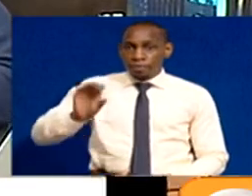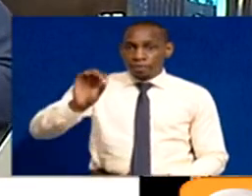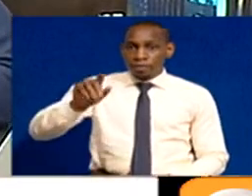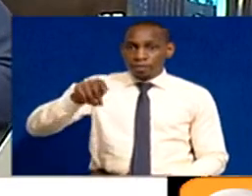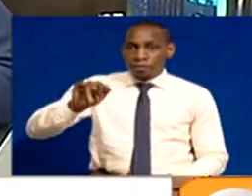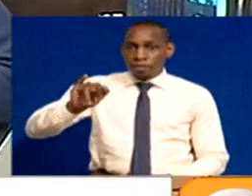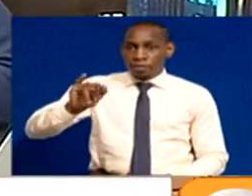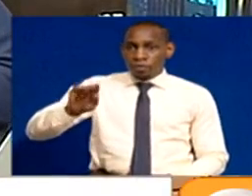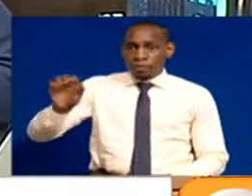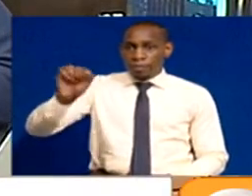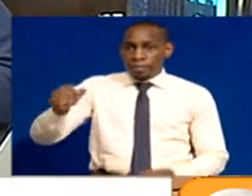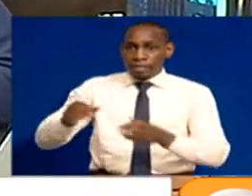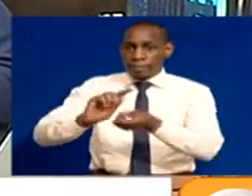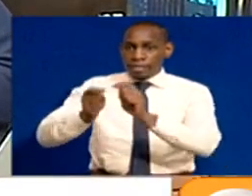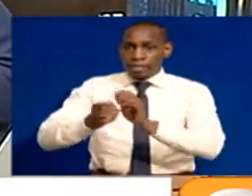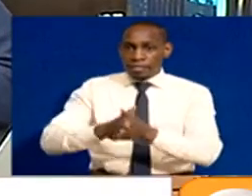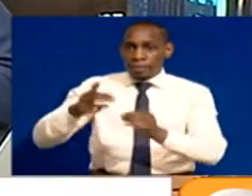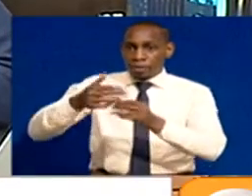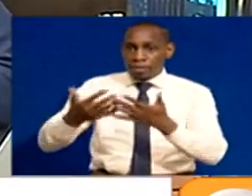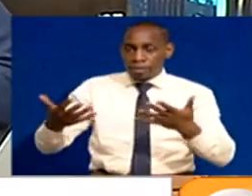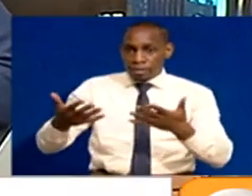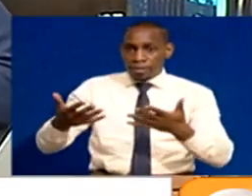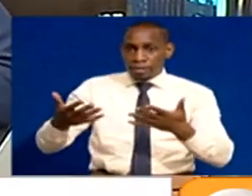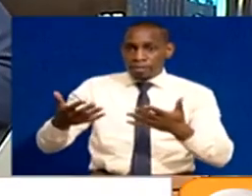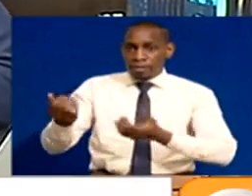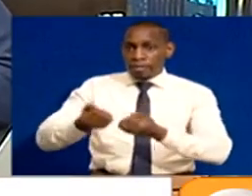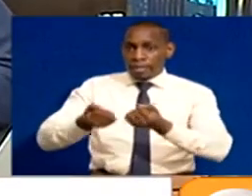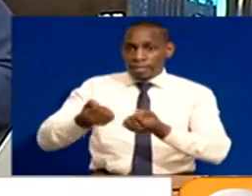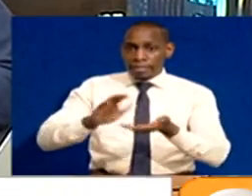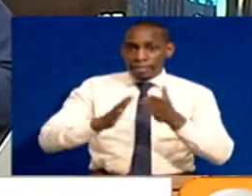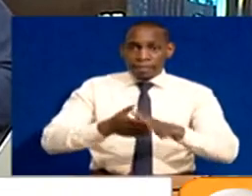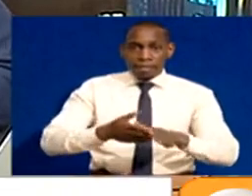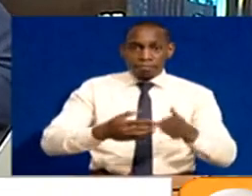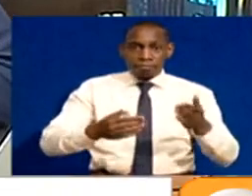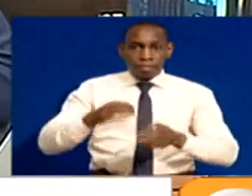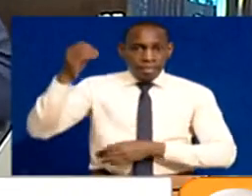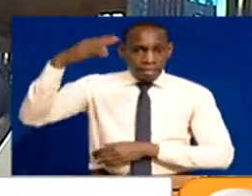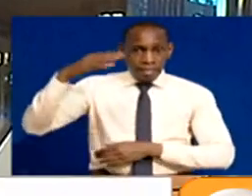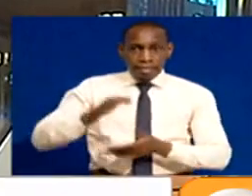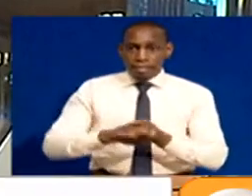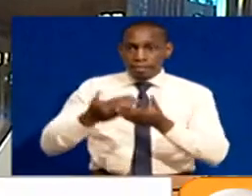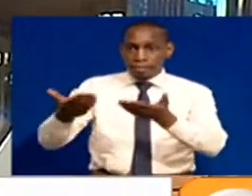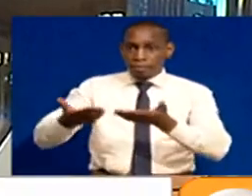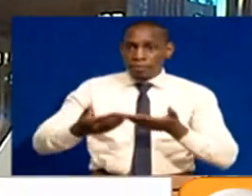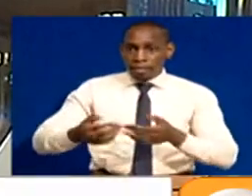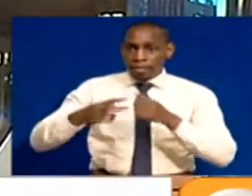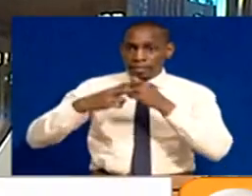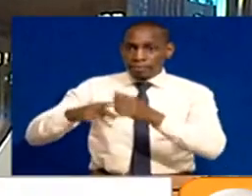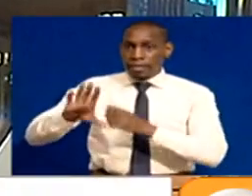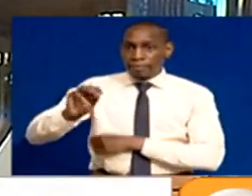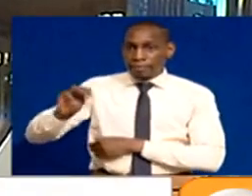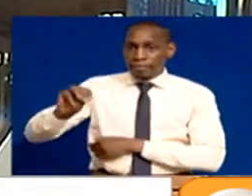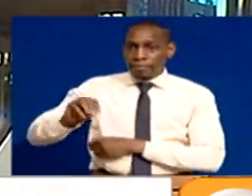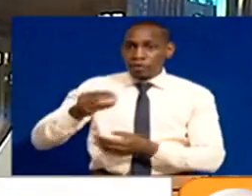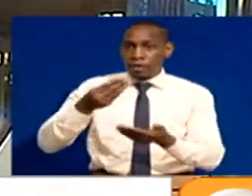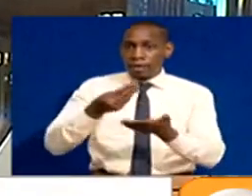Bus, the company that transforms petroleum products powered cars to electric ones in Kenya, has received over 750 million